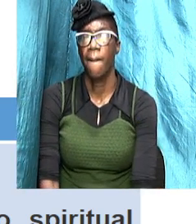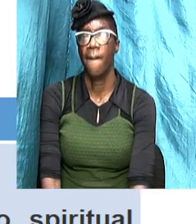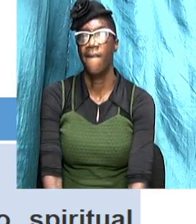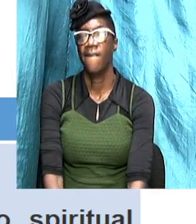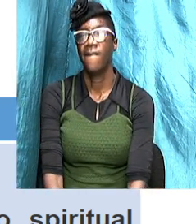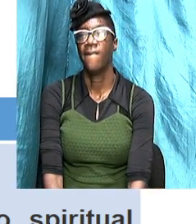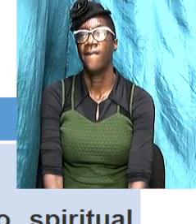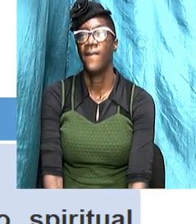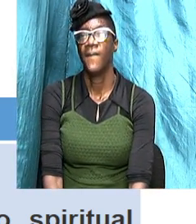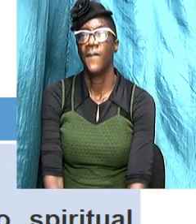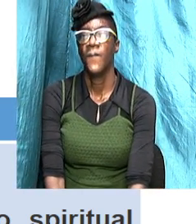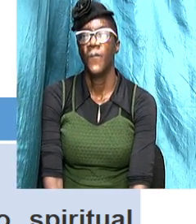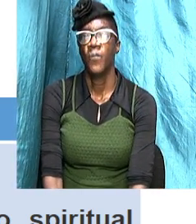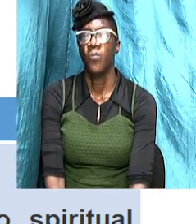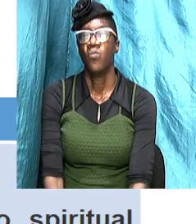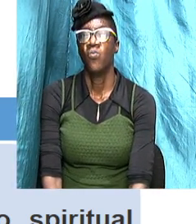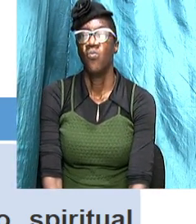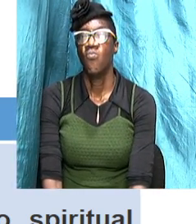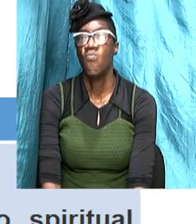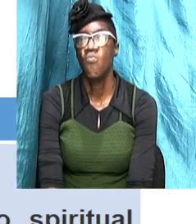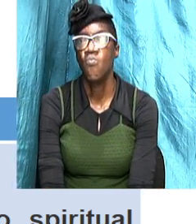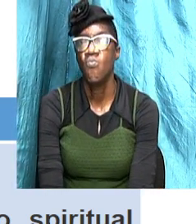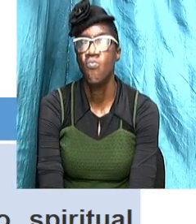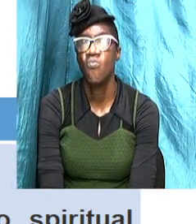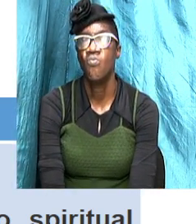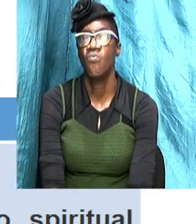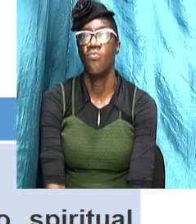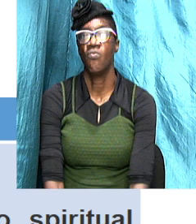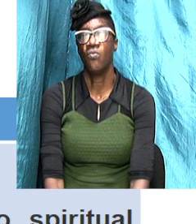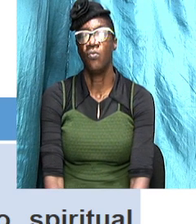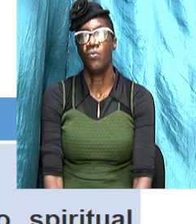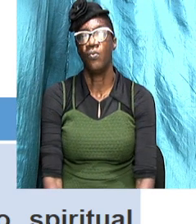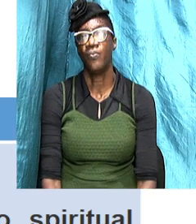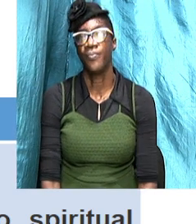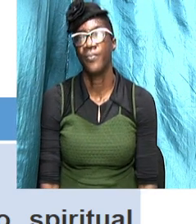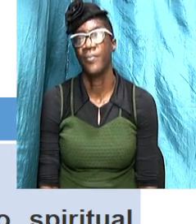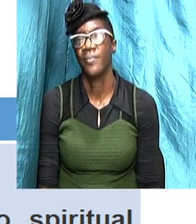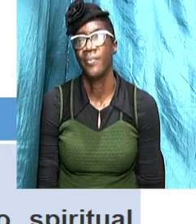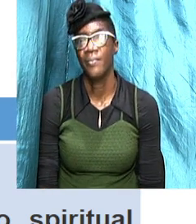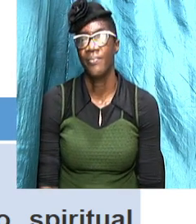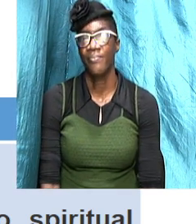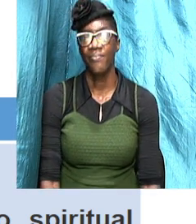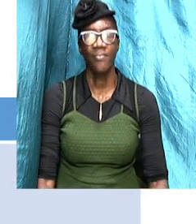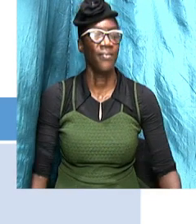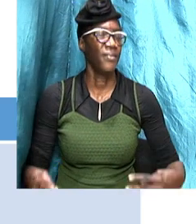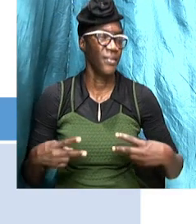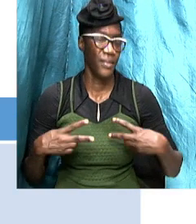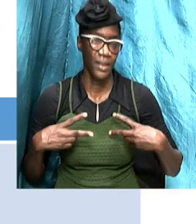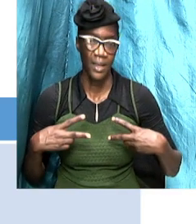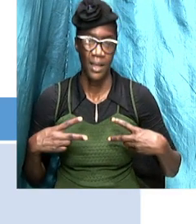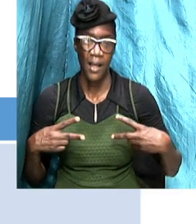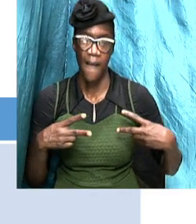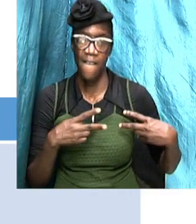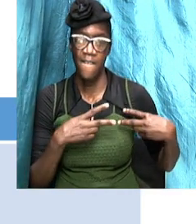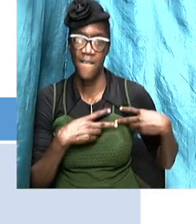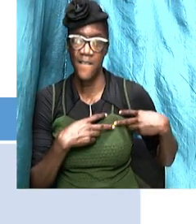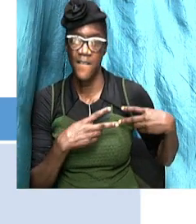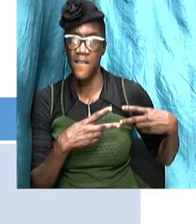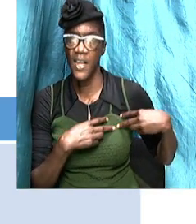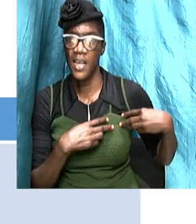sound doctrine has value for godly